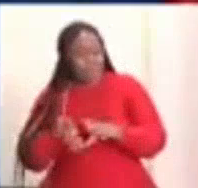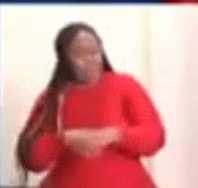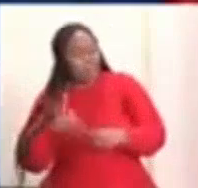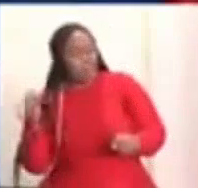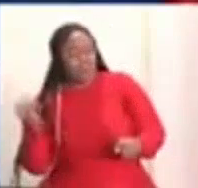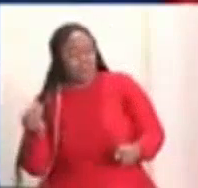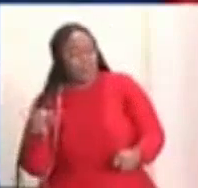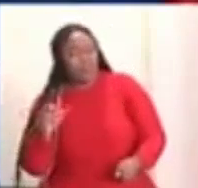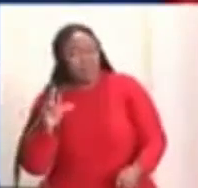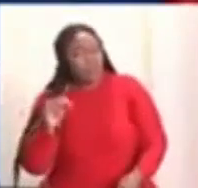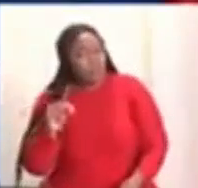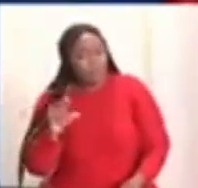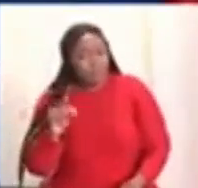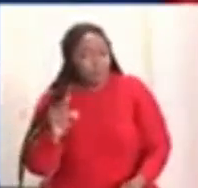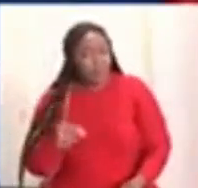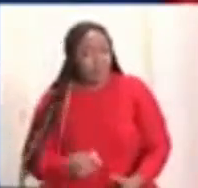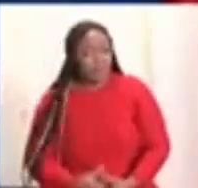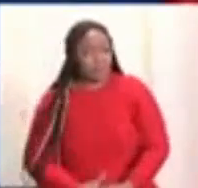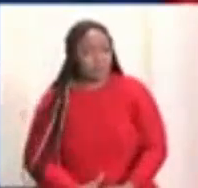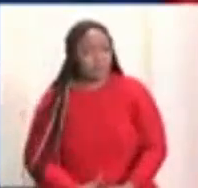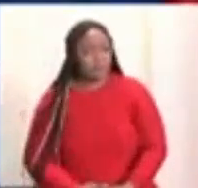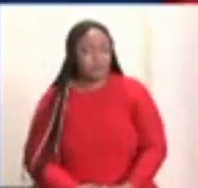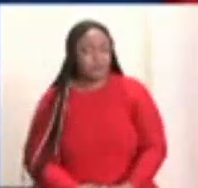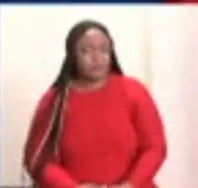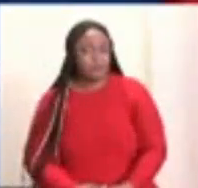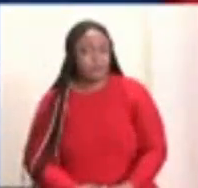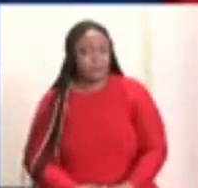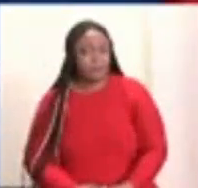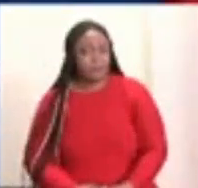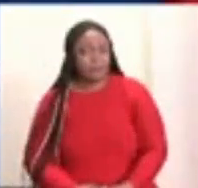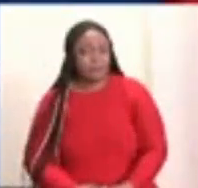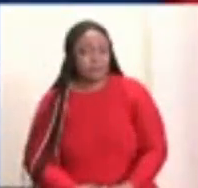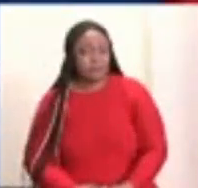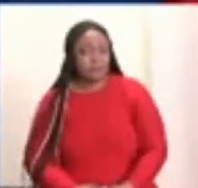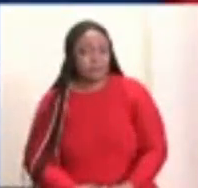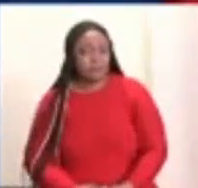this morning the eviction letter, the eviction notice